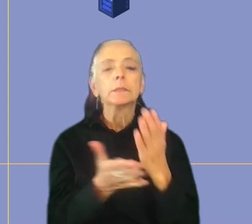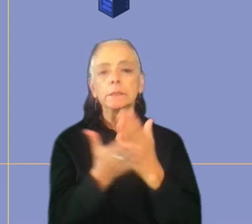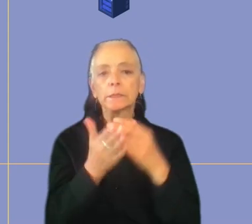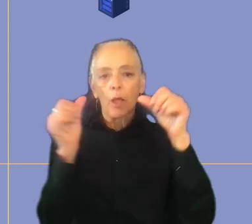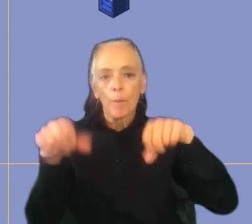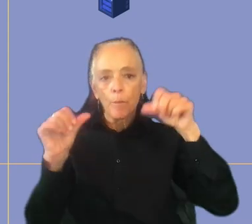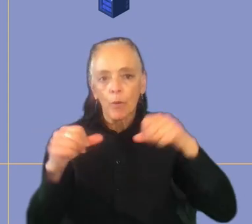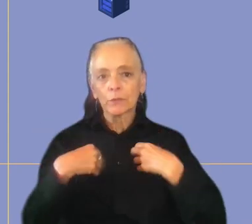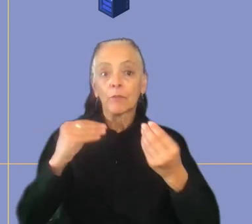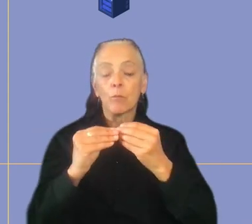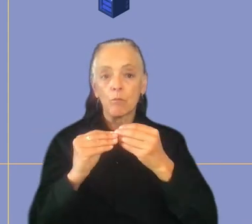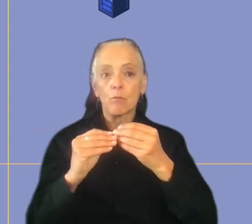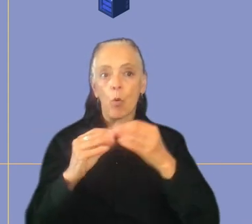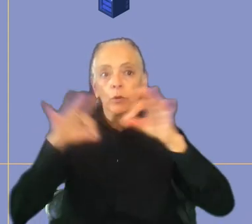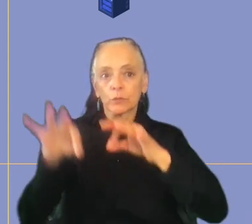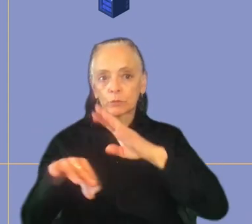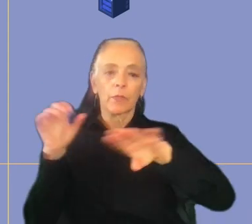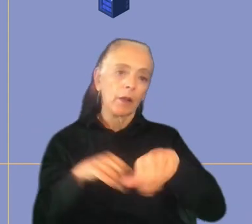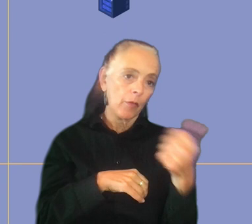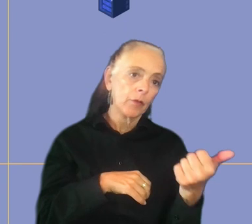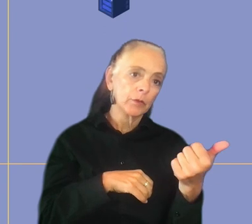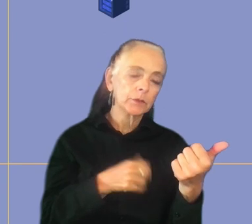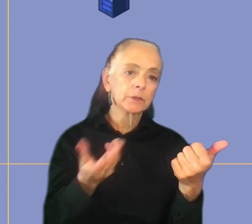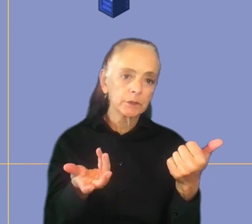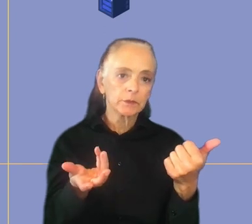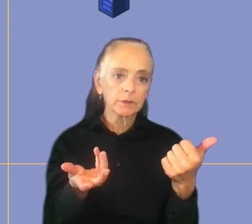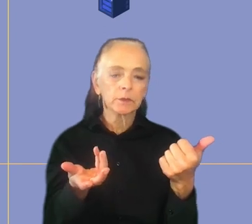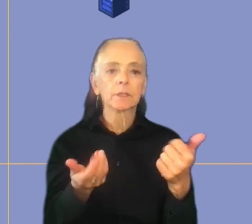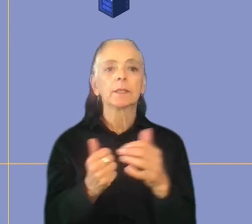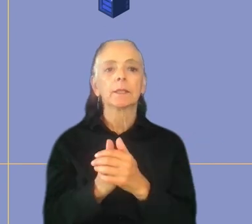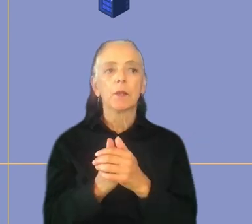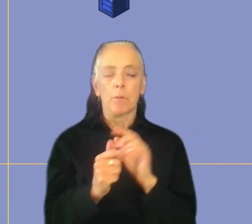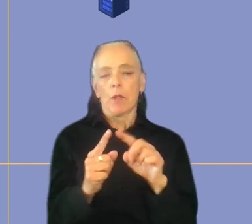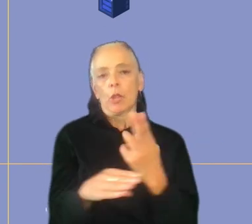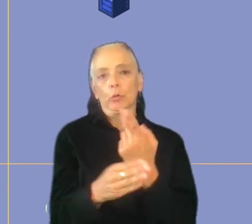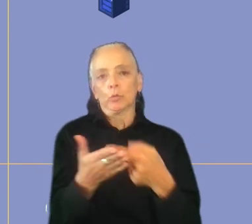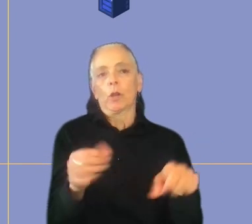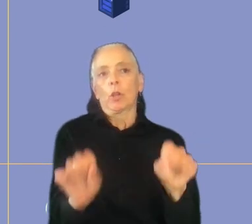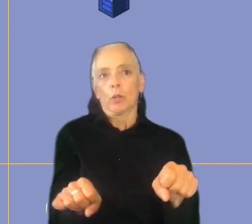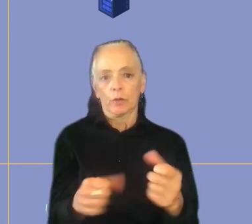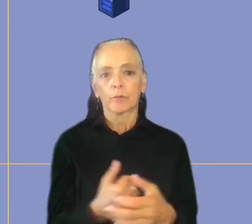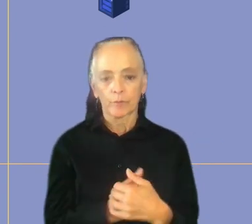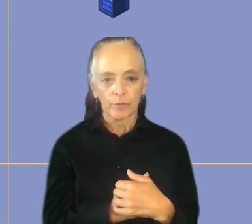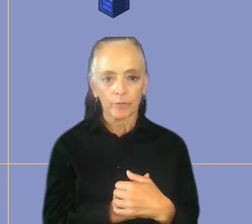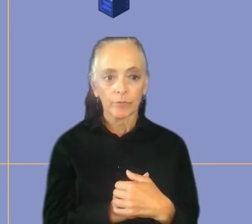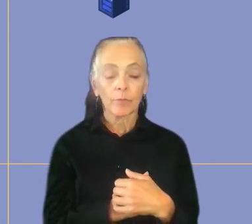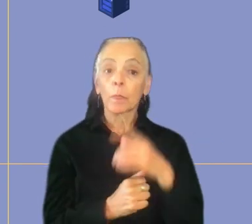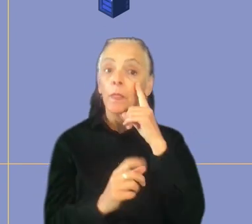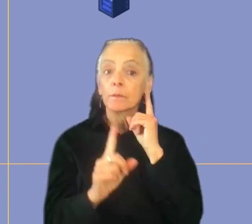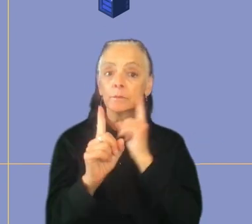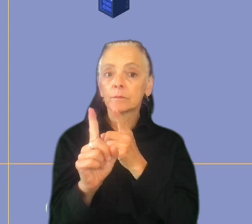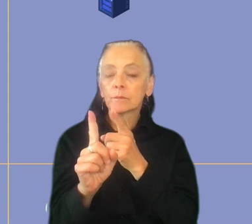these polls have more description than others but i then used what i could and the idea is not